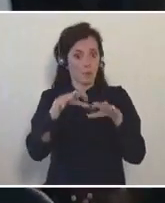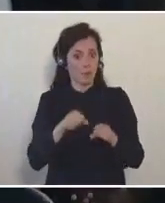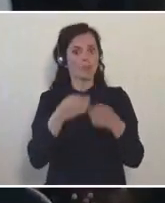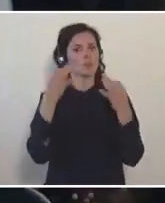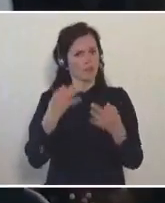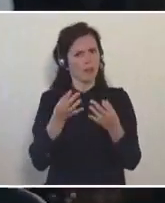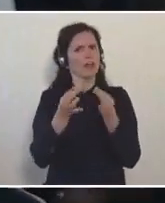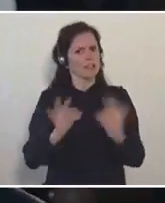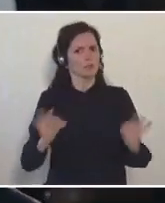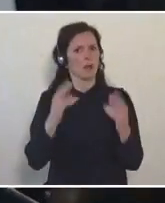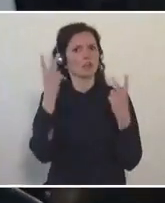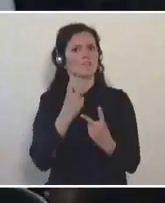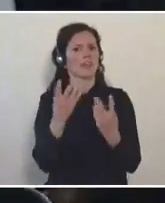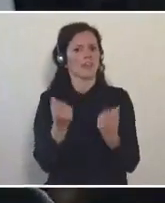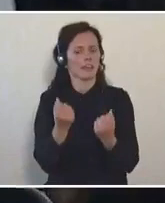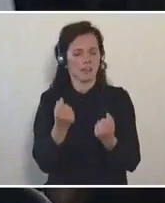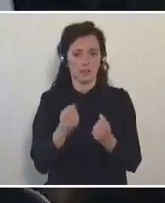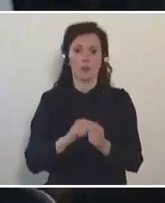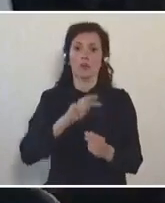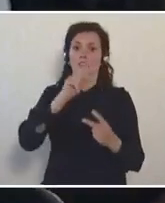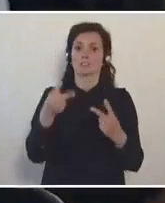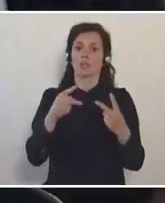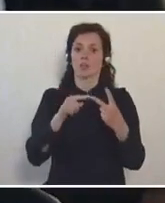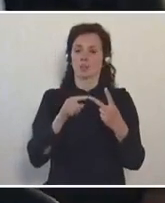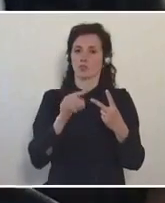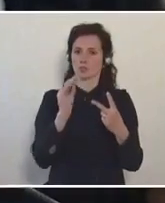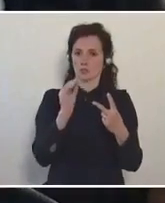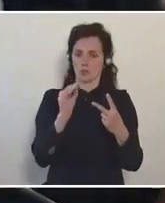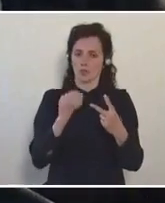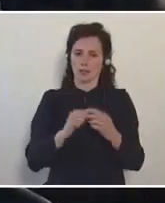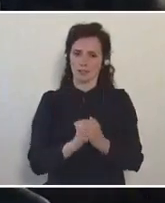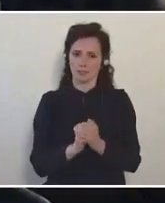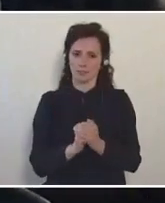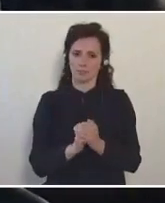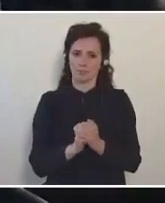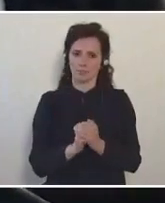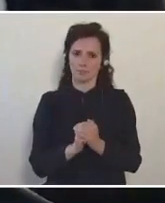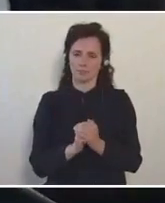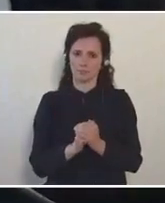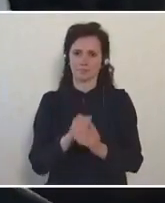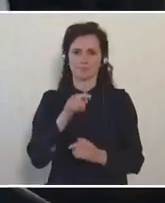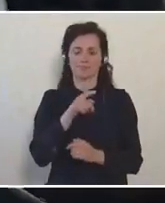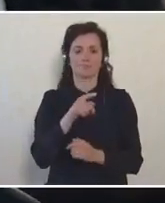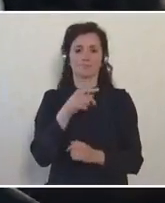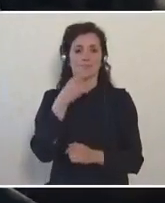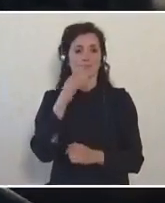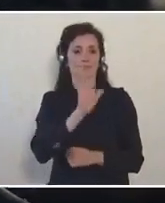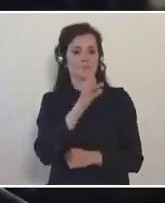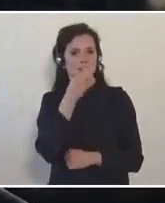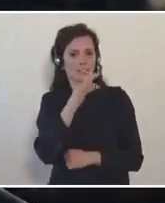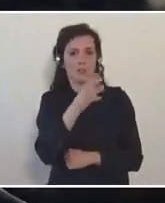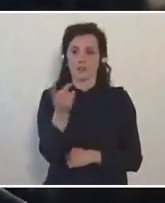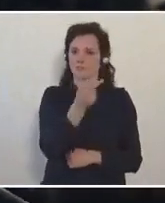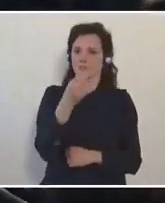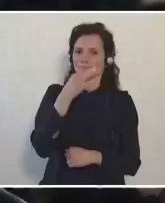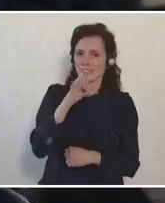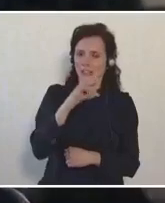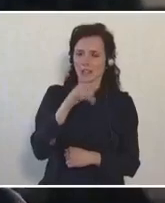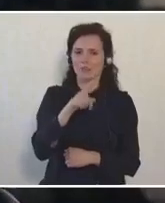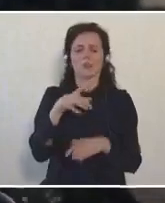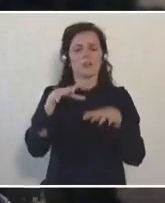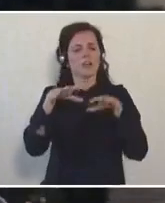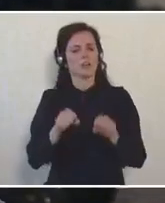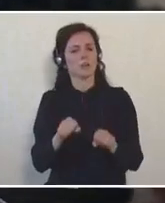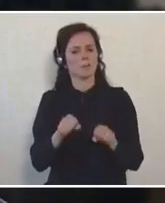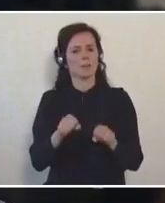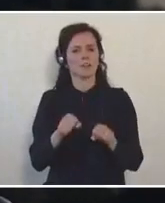second question, if I may. In your declaration, you pledged to promote the multilateral trading system within the WTO as